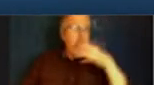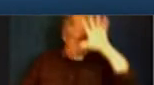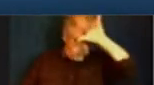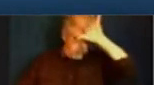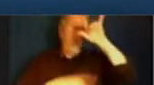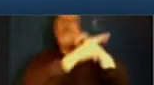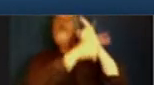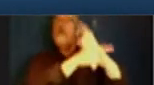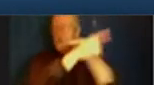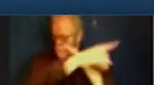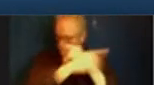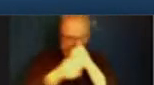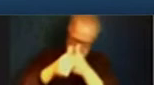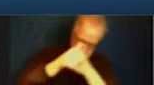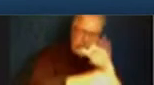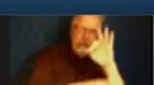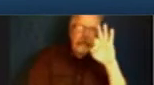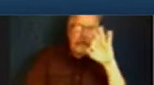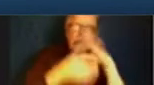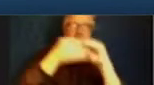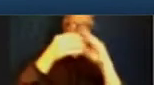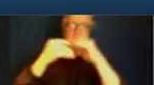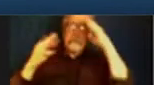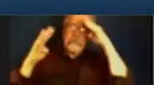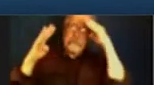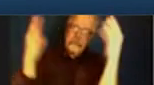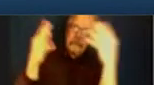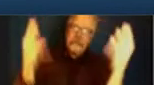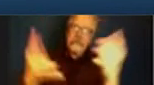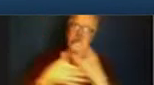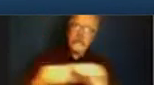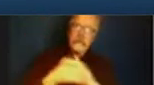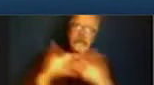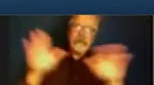So that's something that is also a part of our thought process.